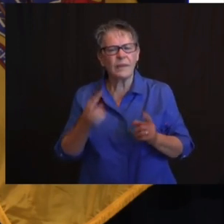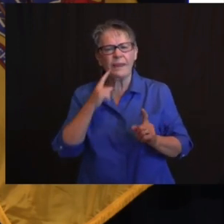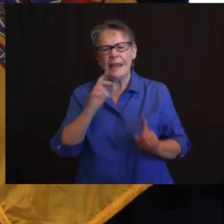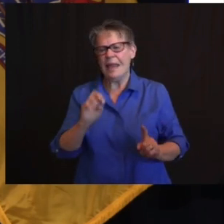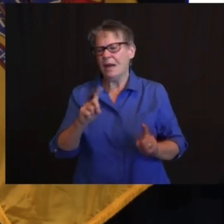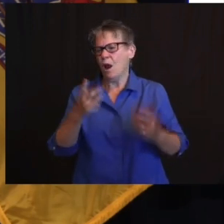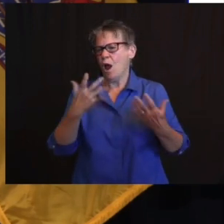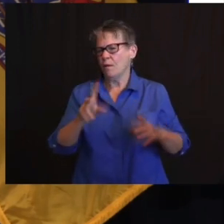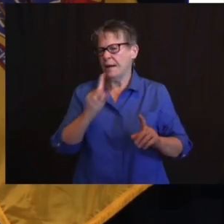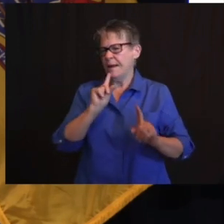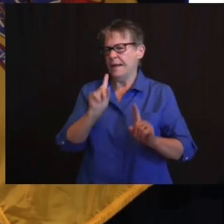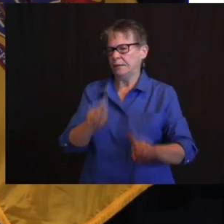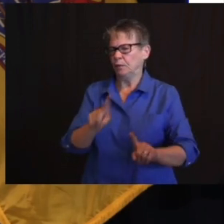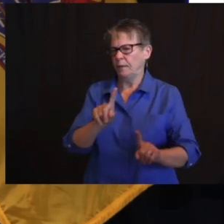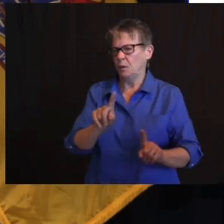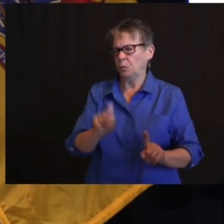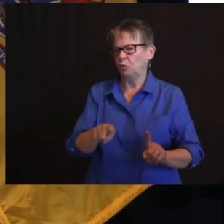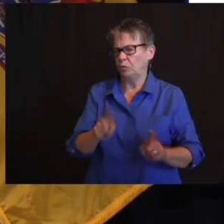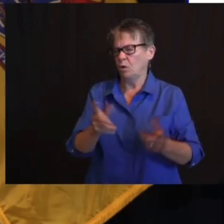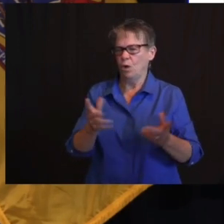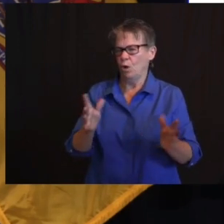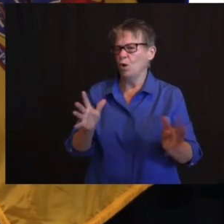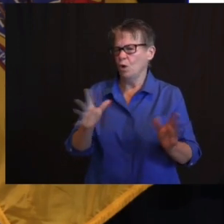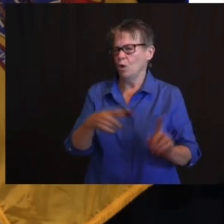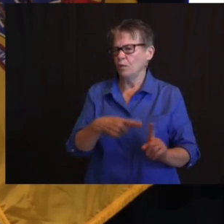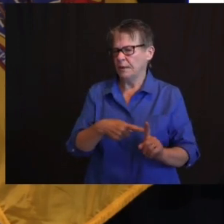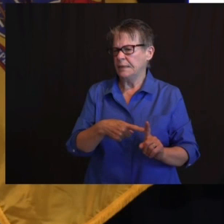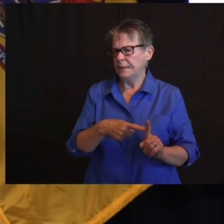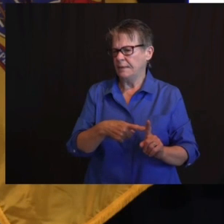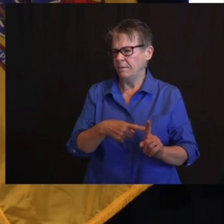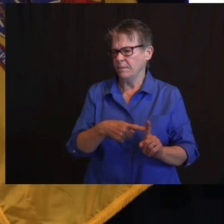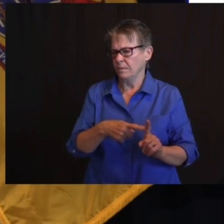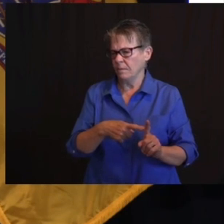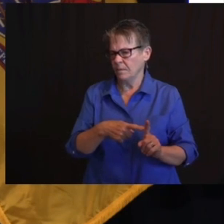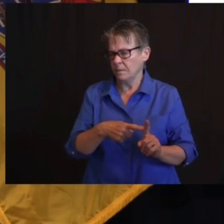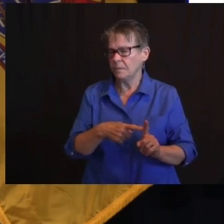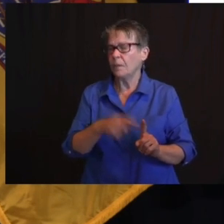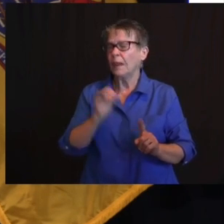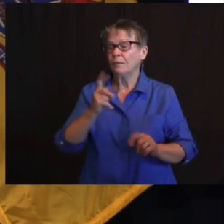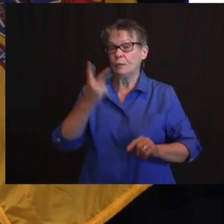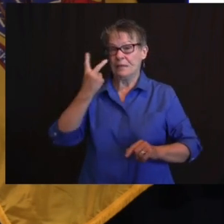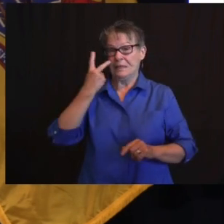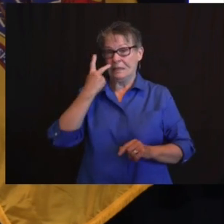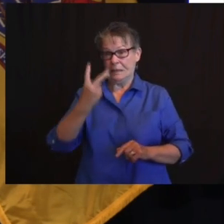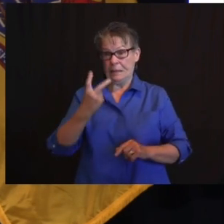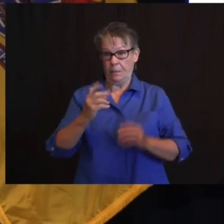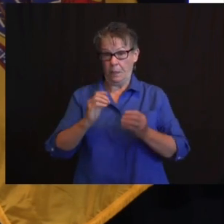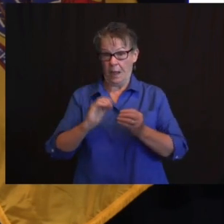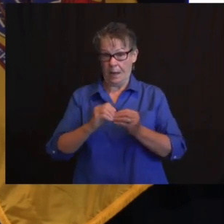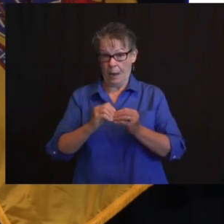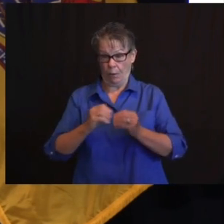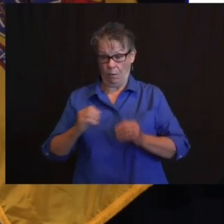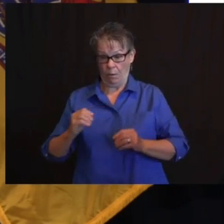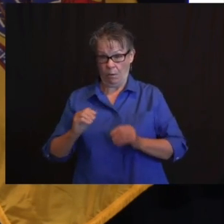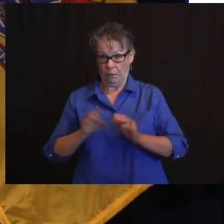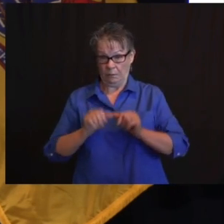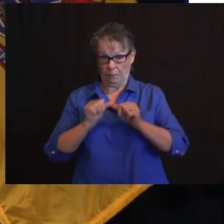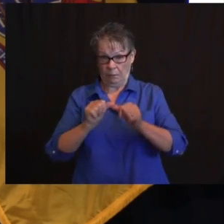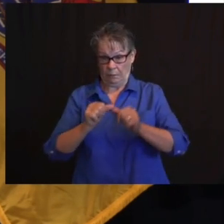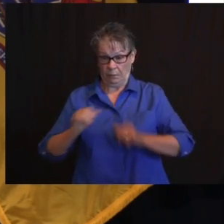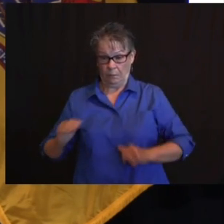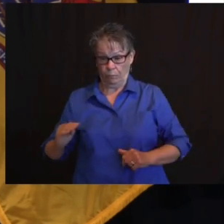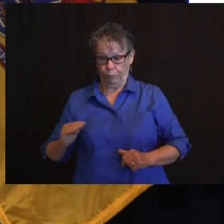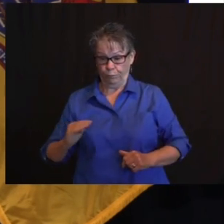largely. It's concerning if it turns into a trend. And so a 1 day or even 2 or 3